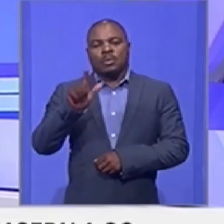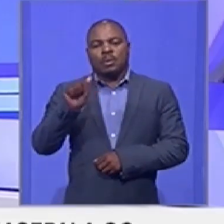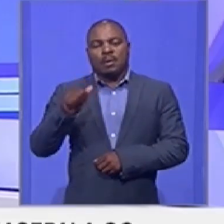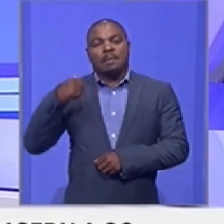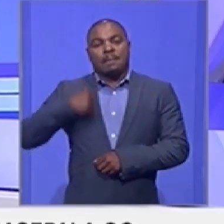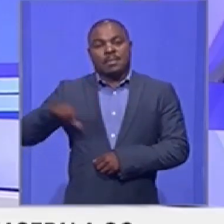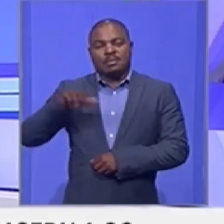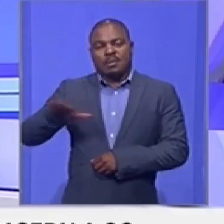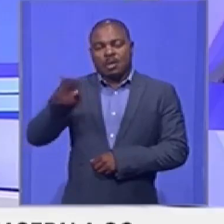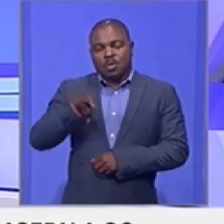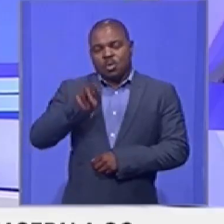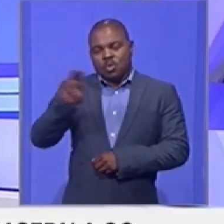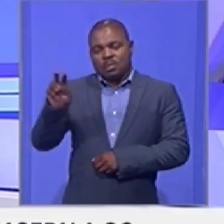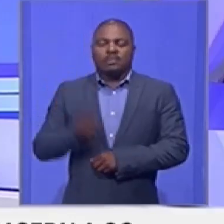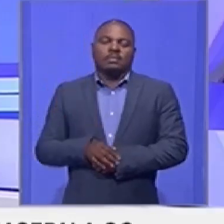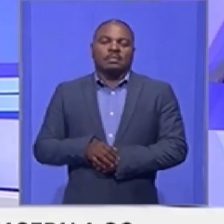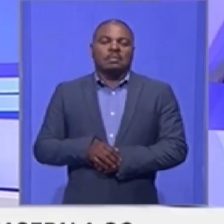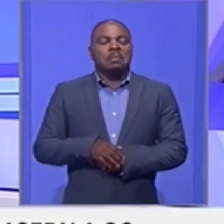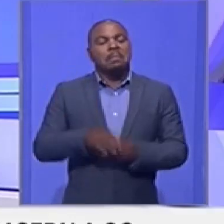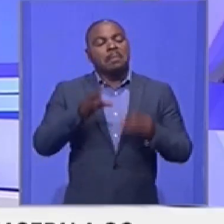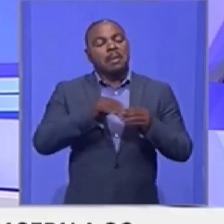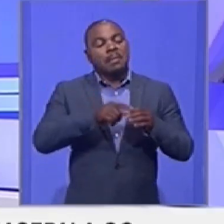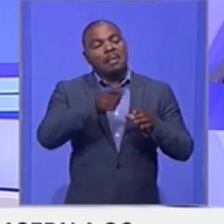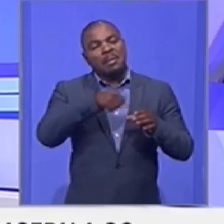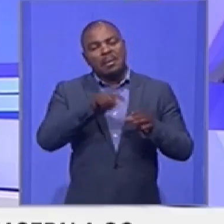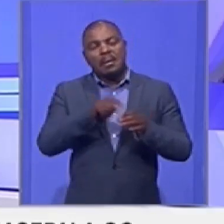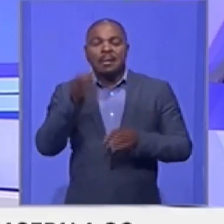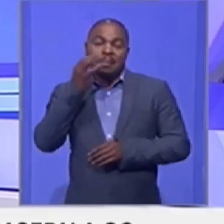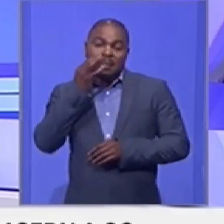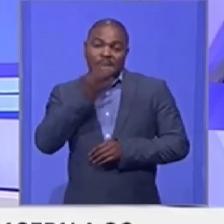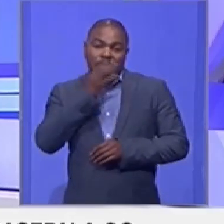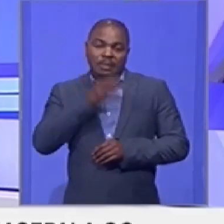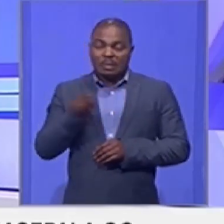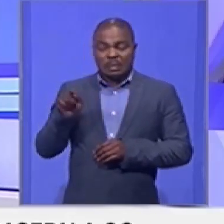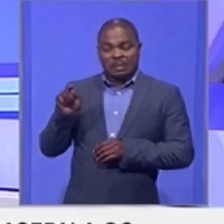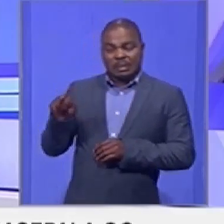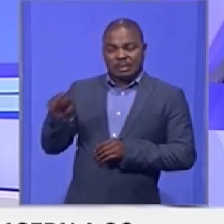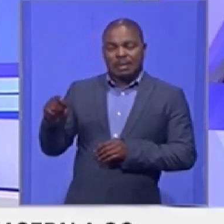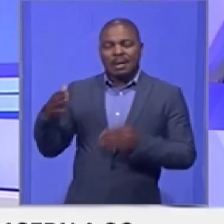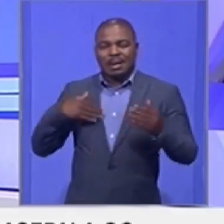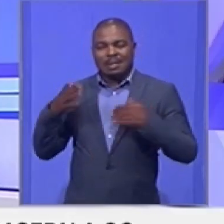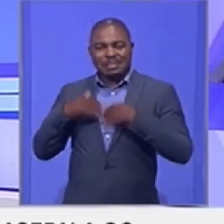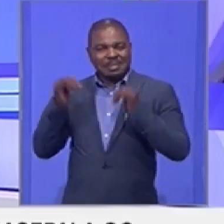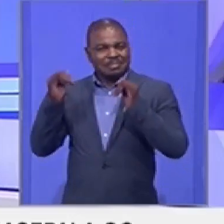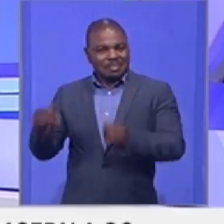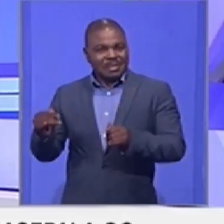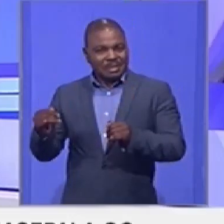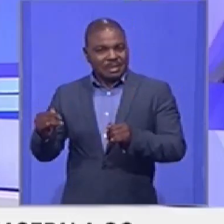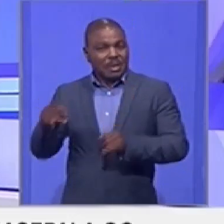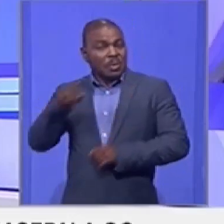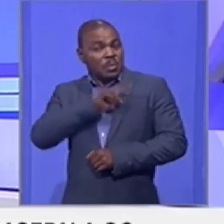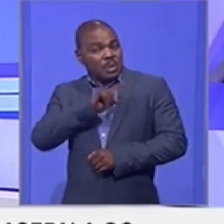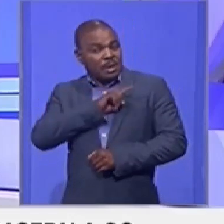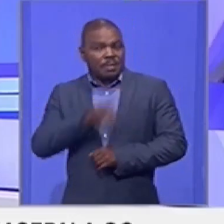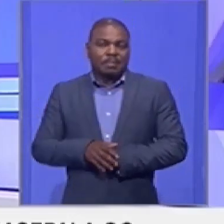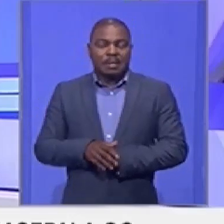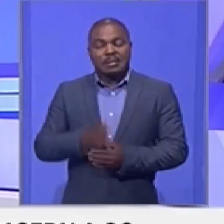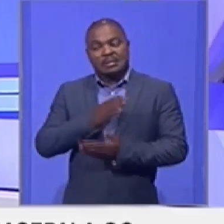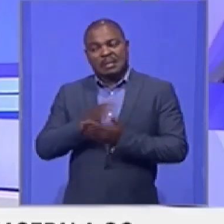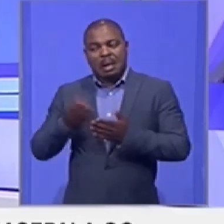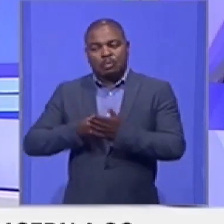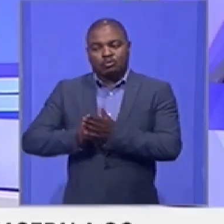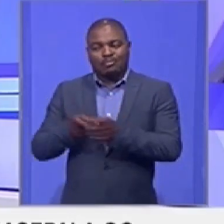ditsobotla kwa North West. Ditokololo tsa kgotla eno di bega gore tsamaiso e bokoa kwa mmasepaleng o e bakwa ke gore o